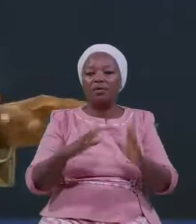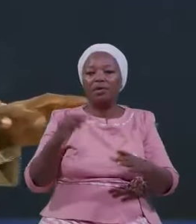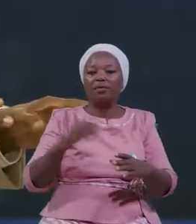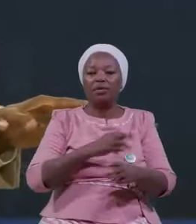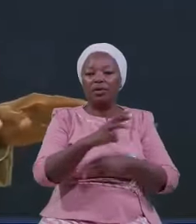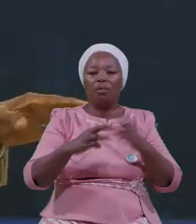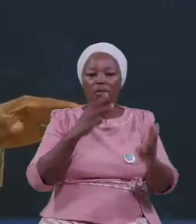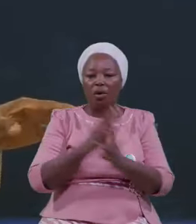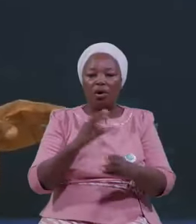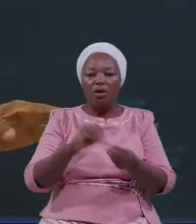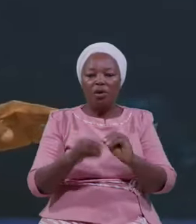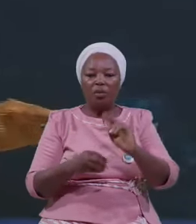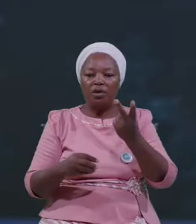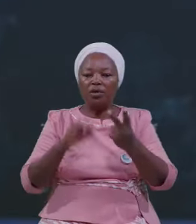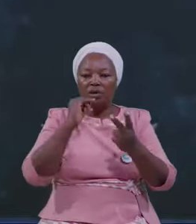the minister,